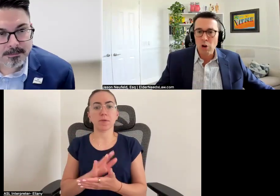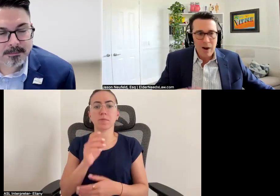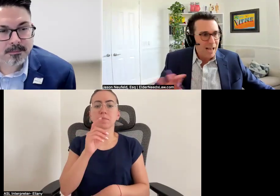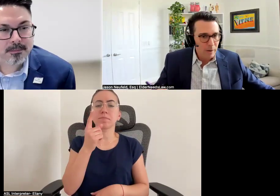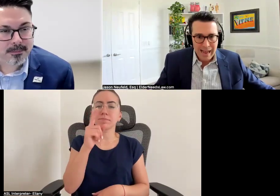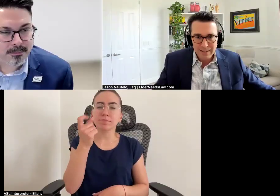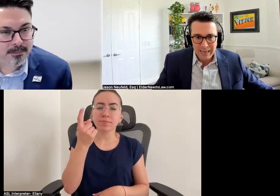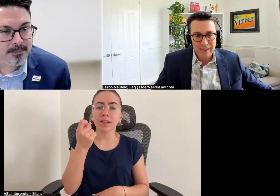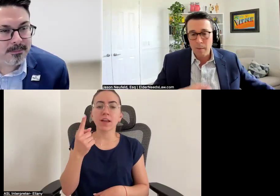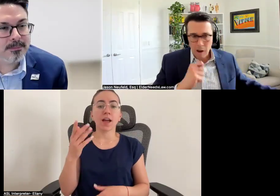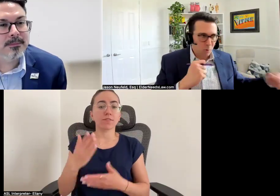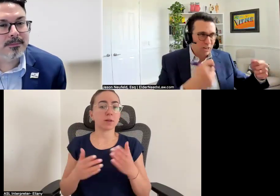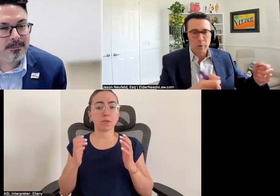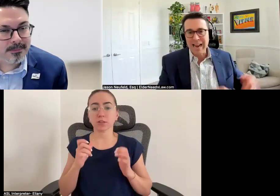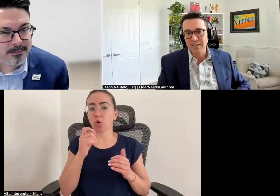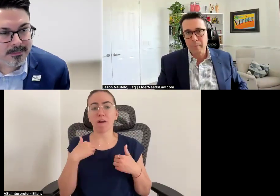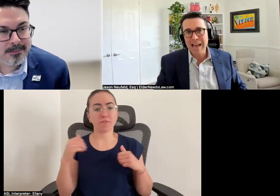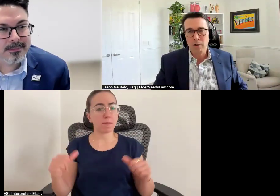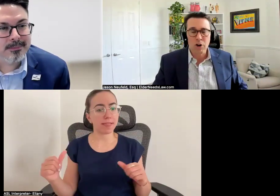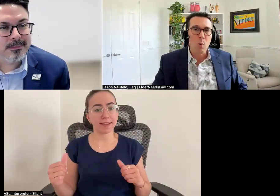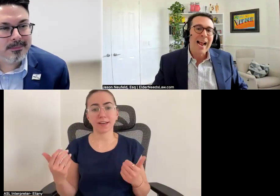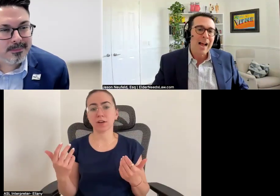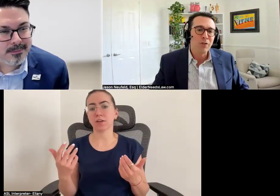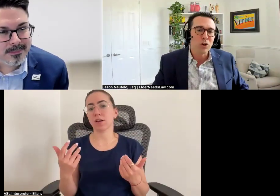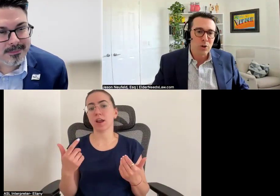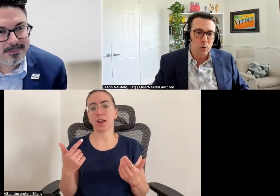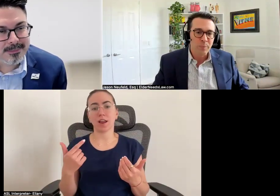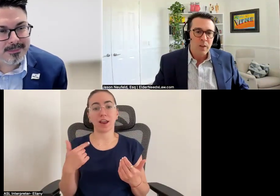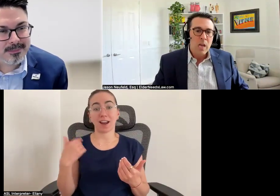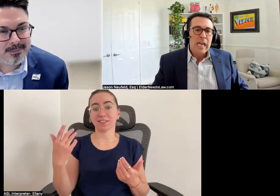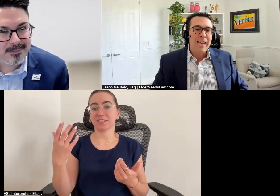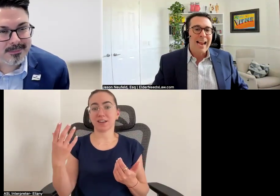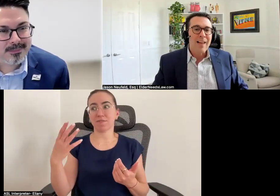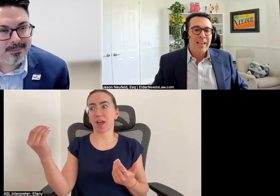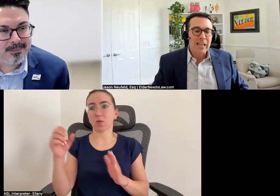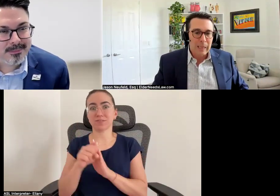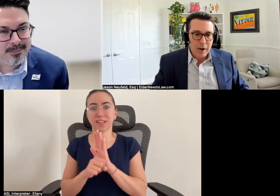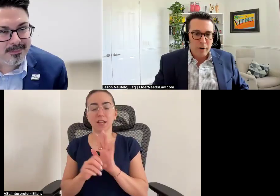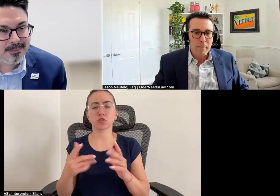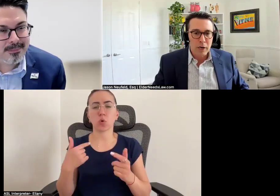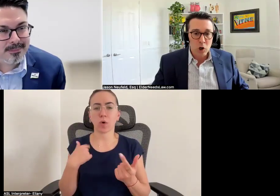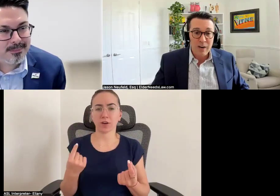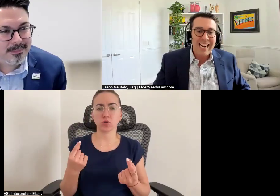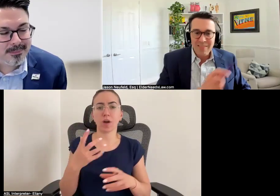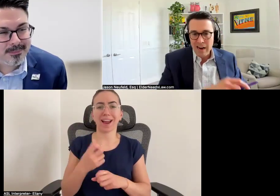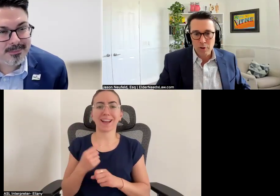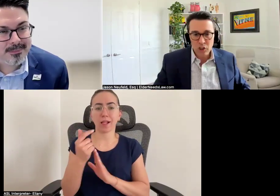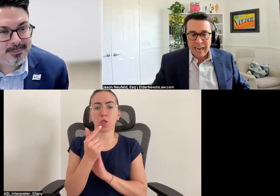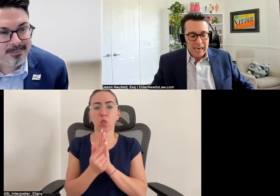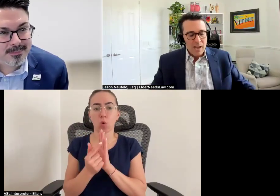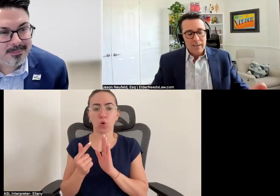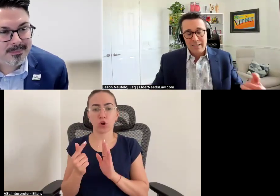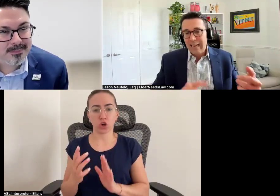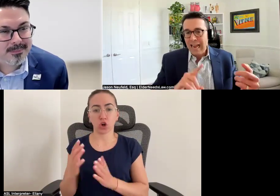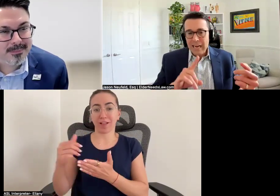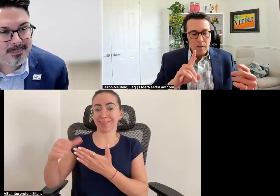to me who don't have capacity and I'm presented with an out-of-state power of attorney. What I have to do is I have to get a letter from an attorney in that other